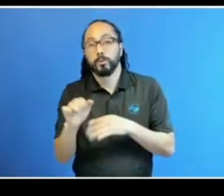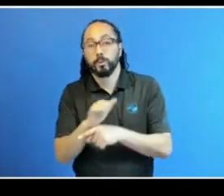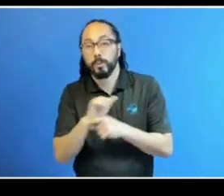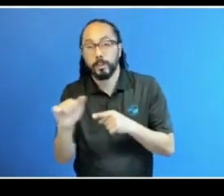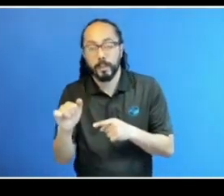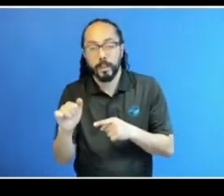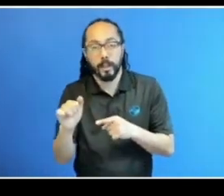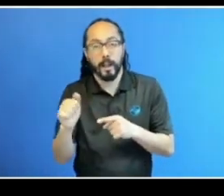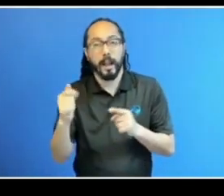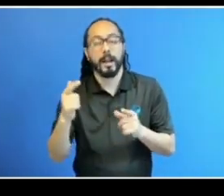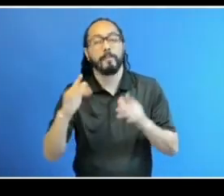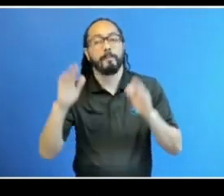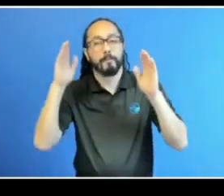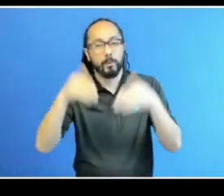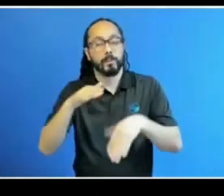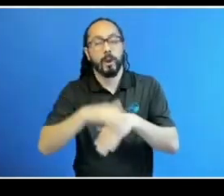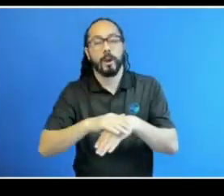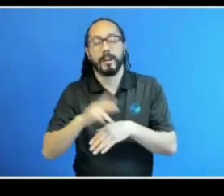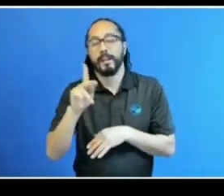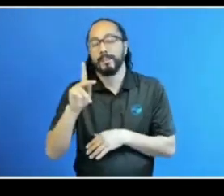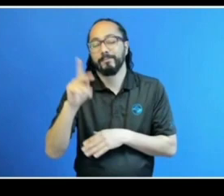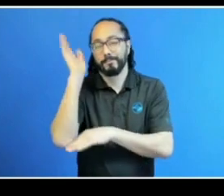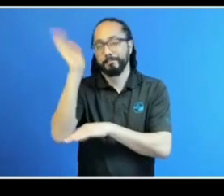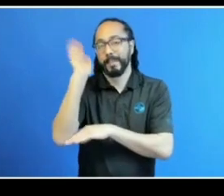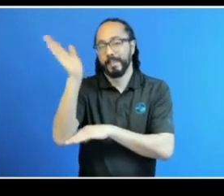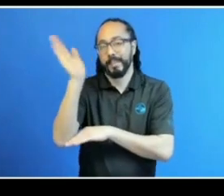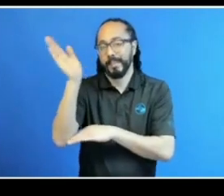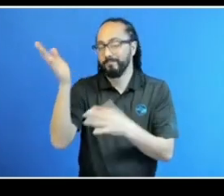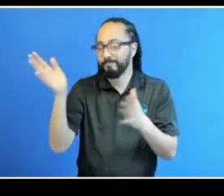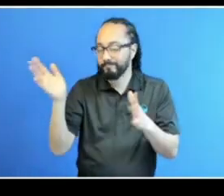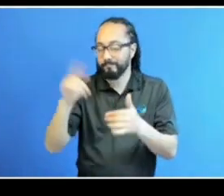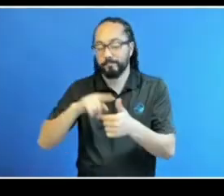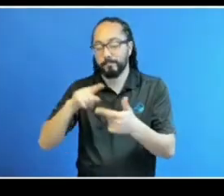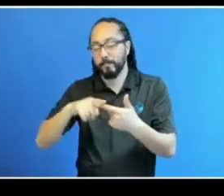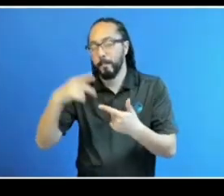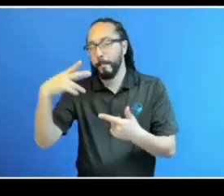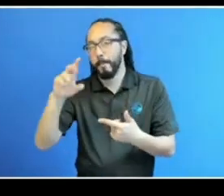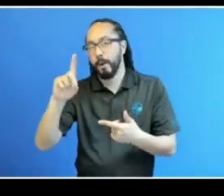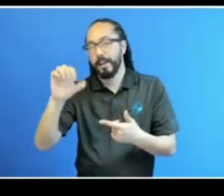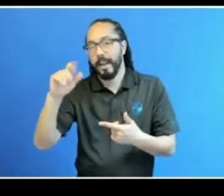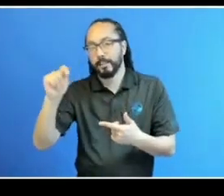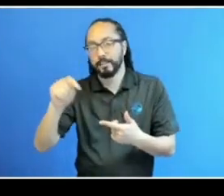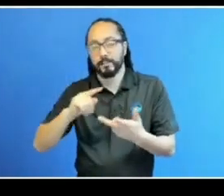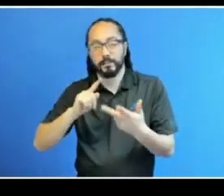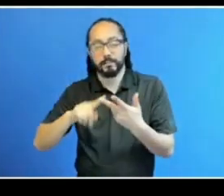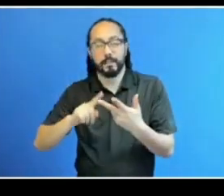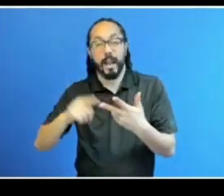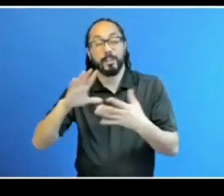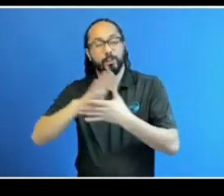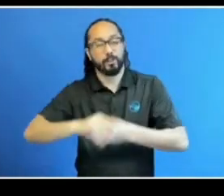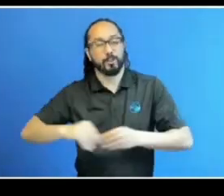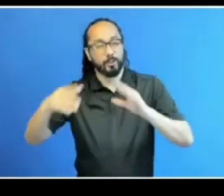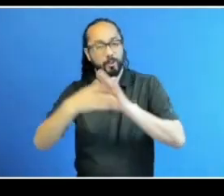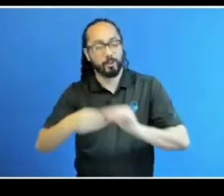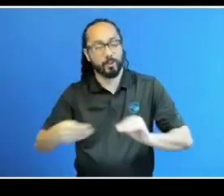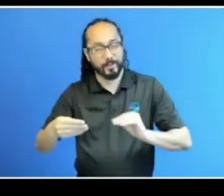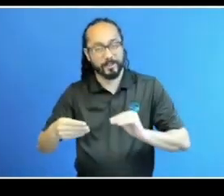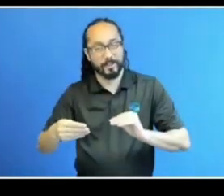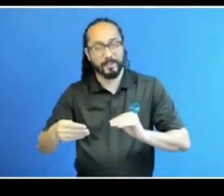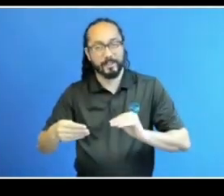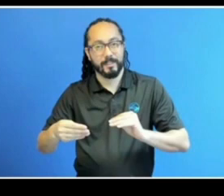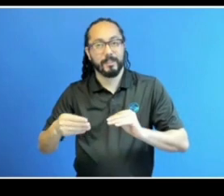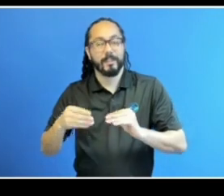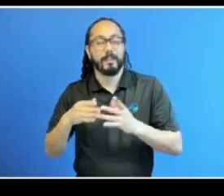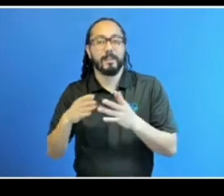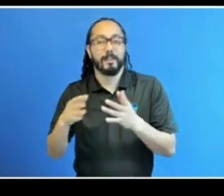only focusing on keynote speaking at the podcast and then storytelling through my artistry as an